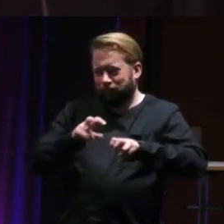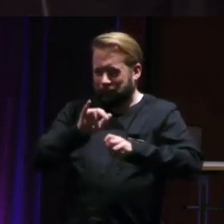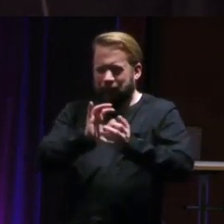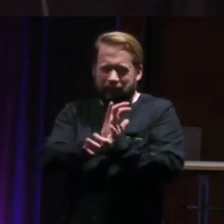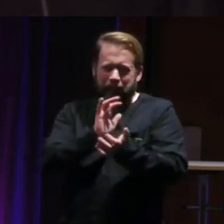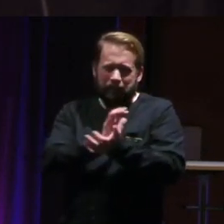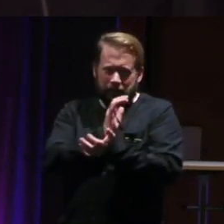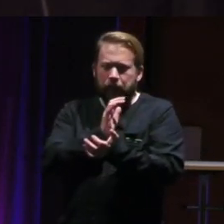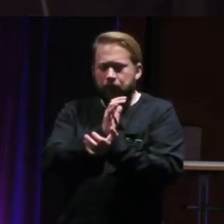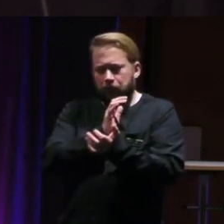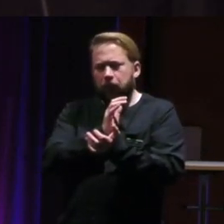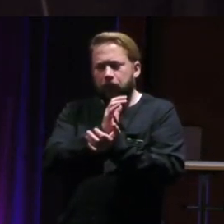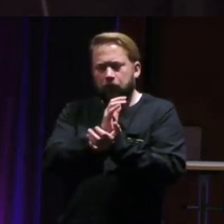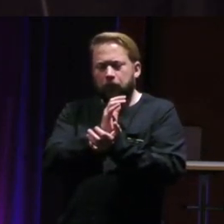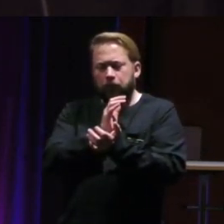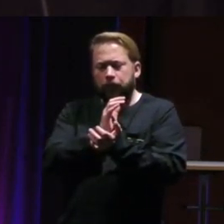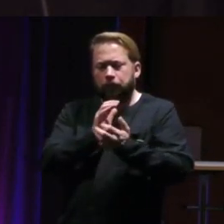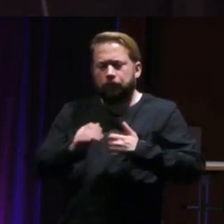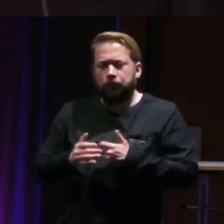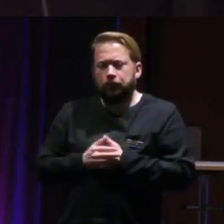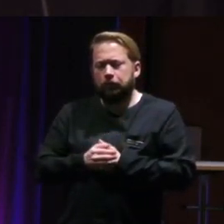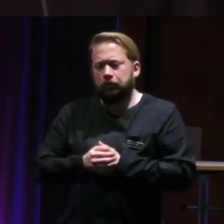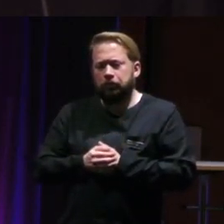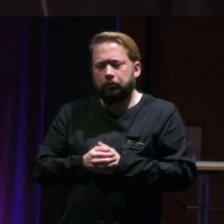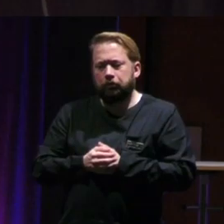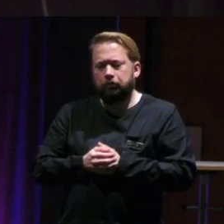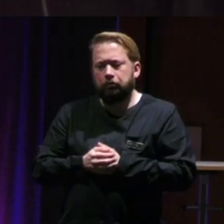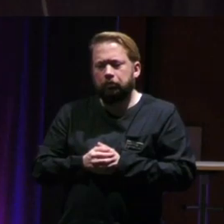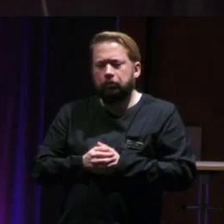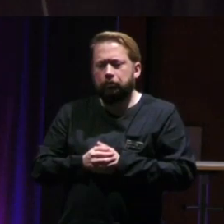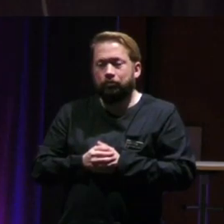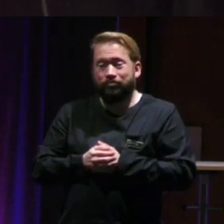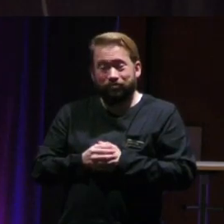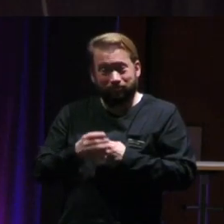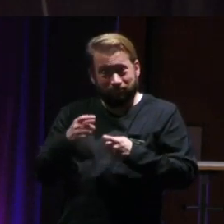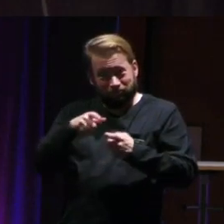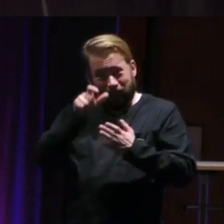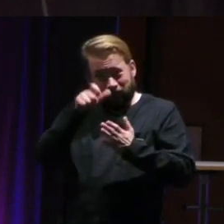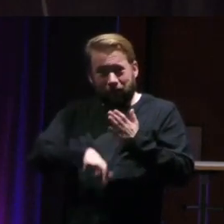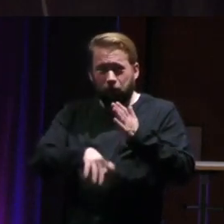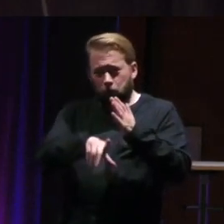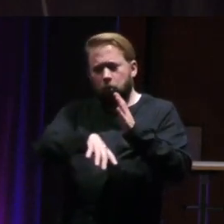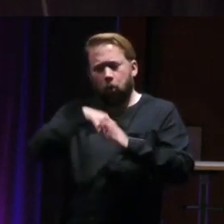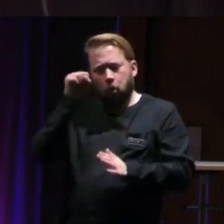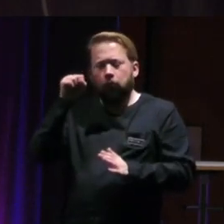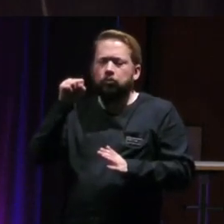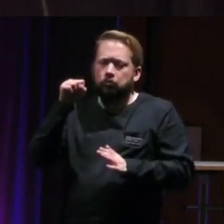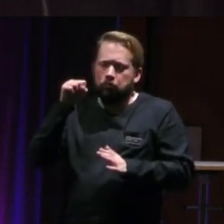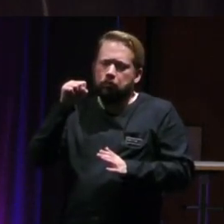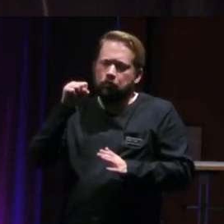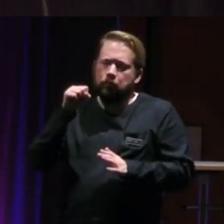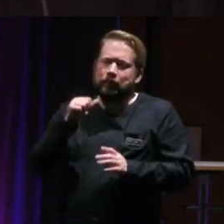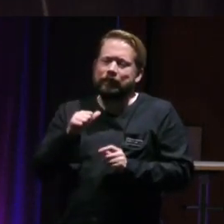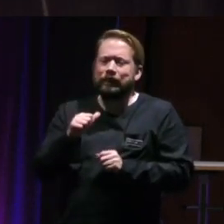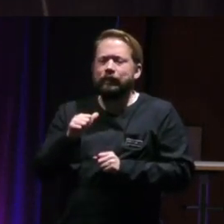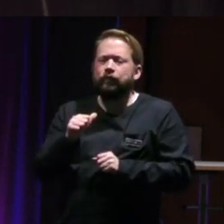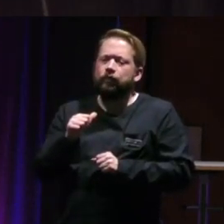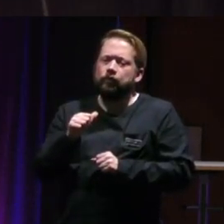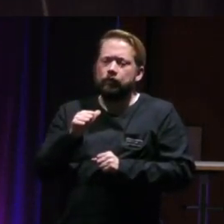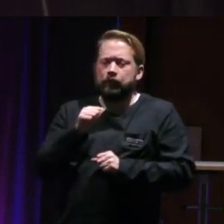this torture video as well, about poisoning people who made investigation about Prigozhin,